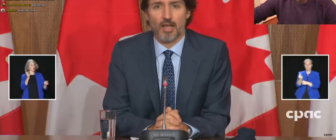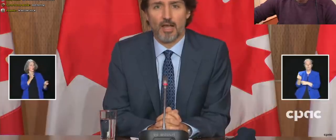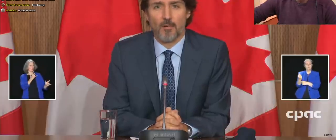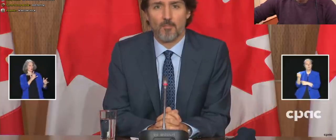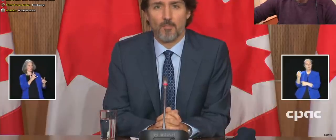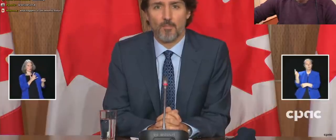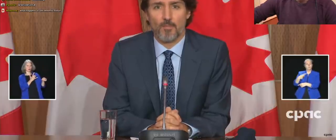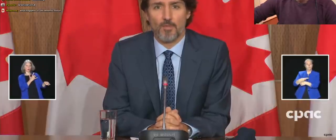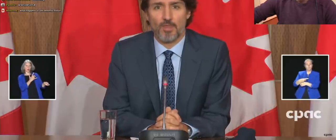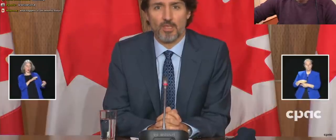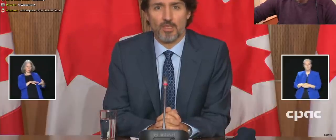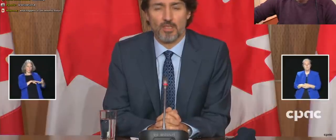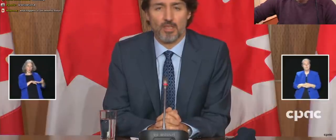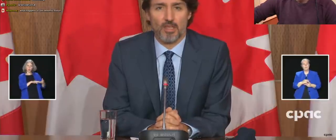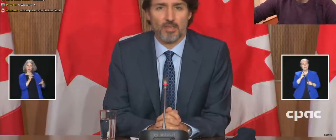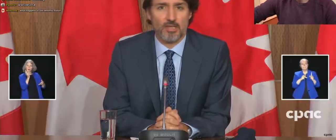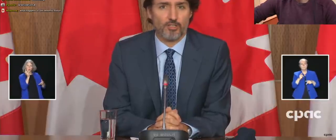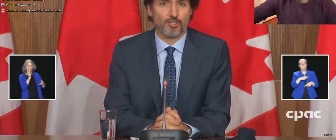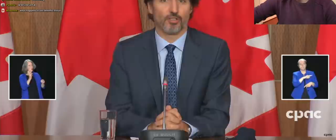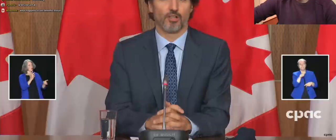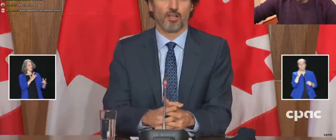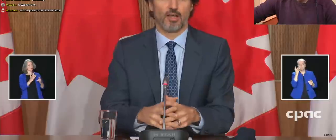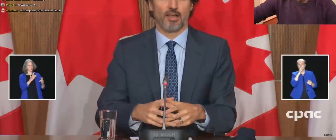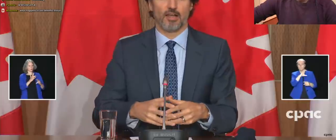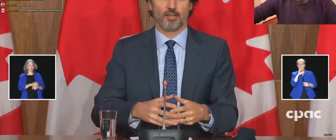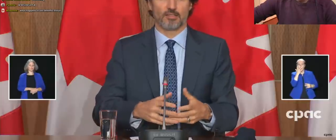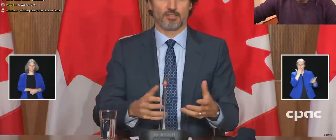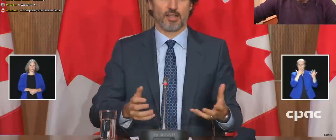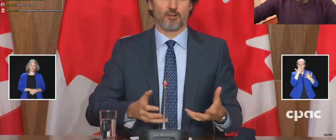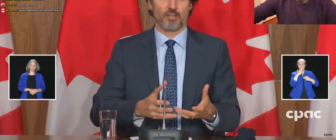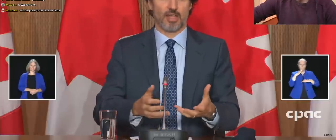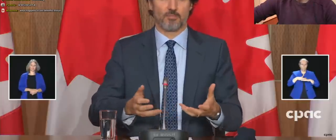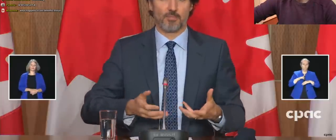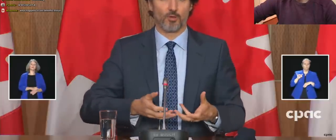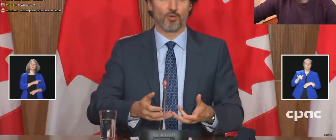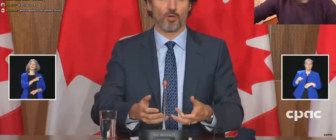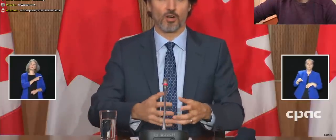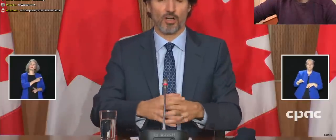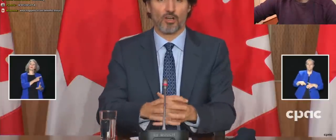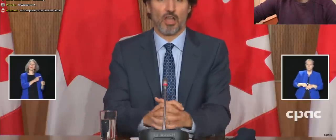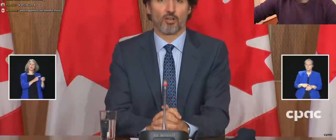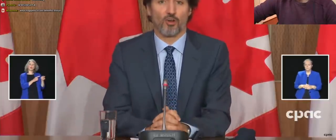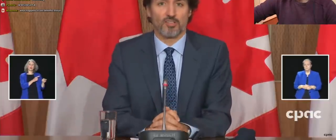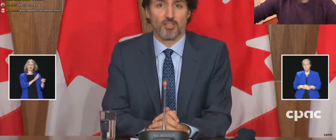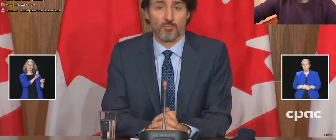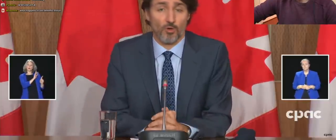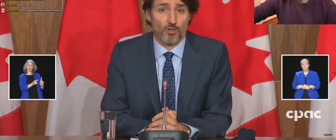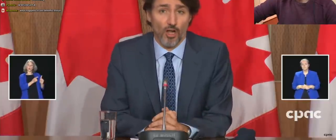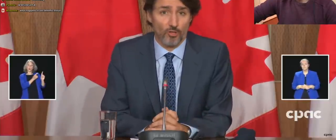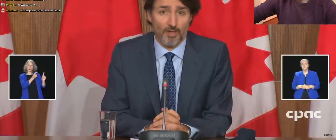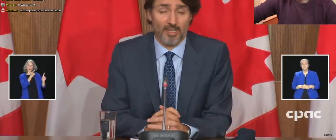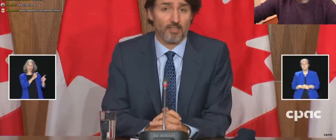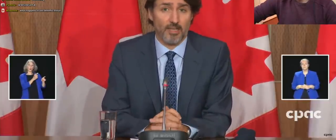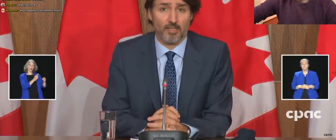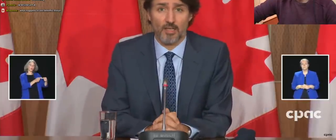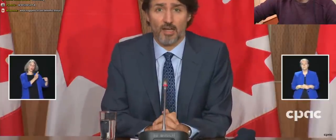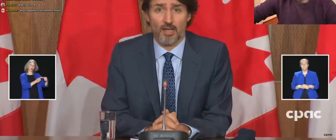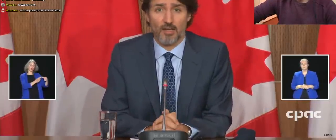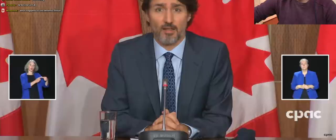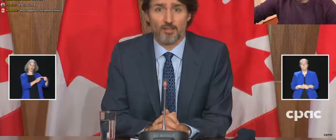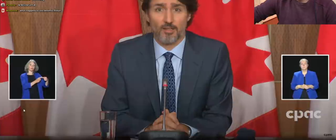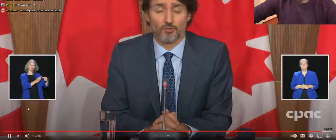around. The initial desire to get people who were crossing the border already,